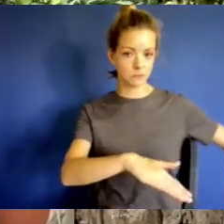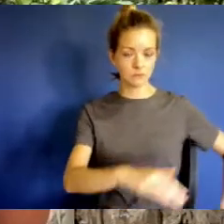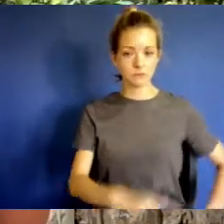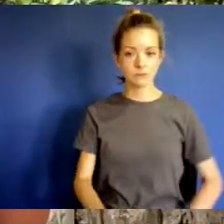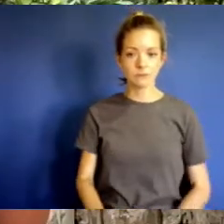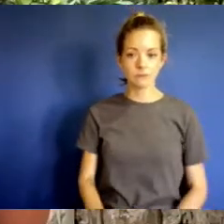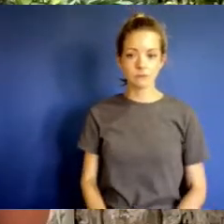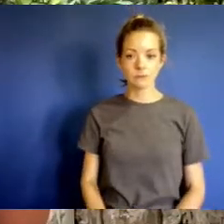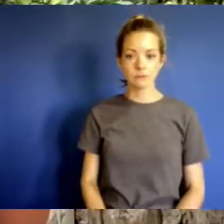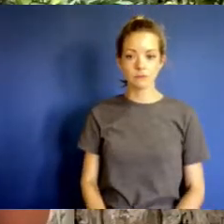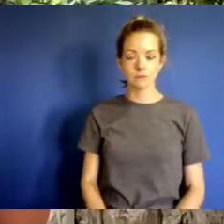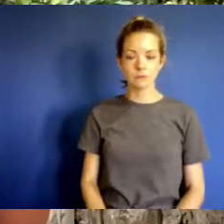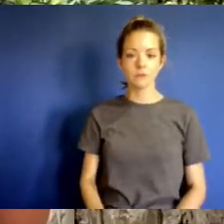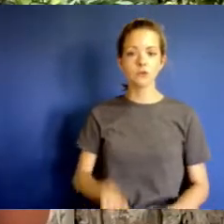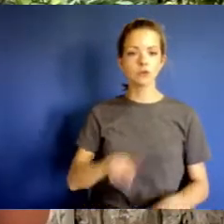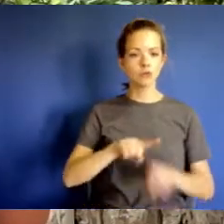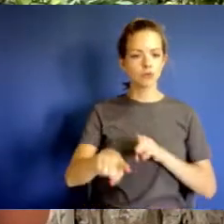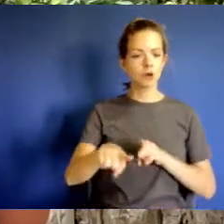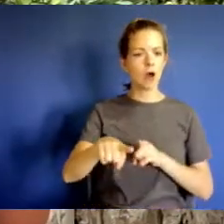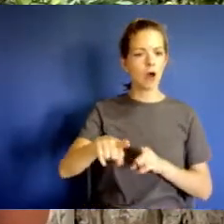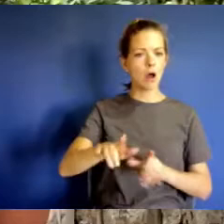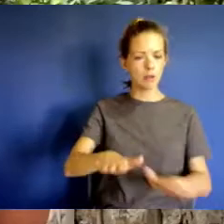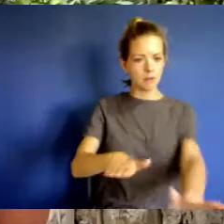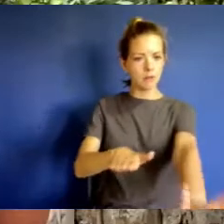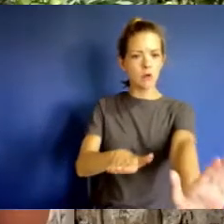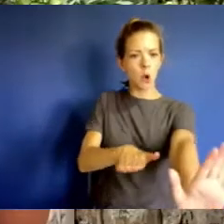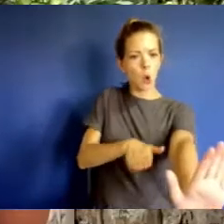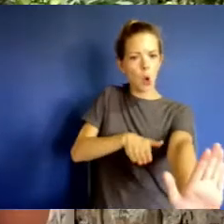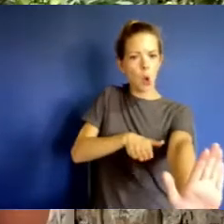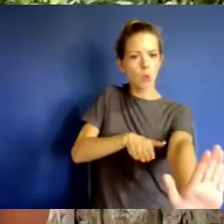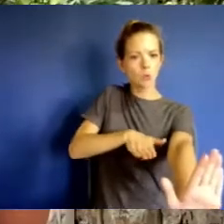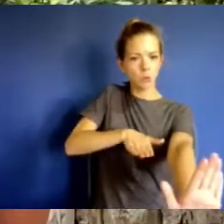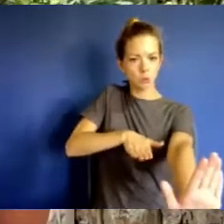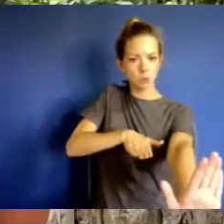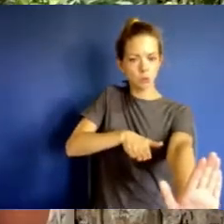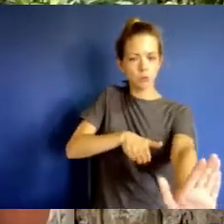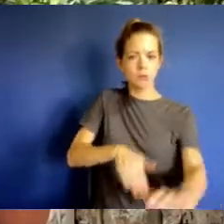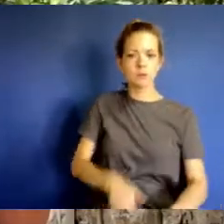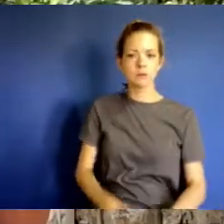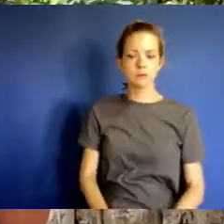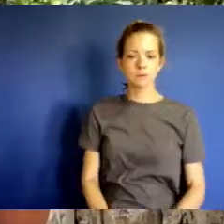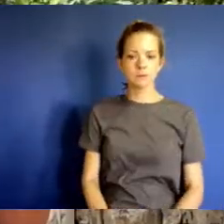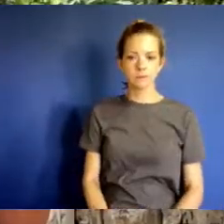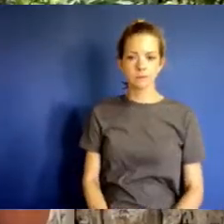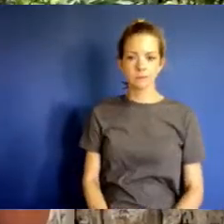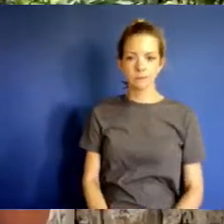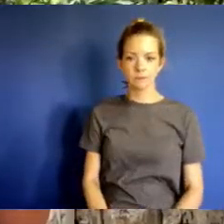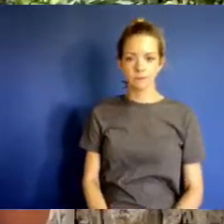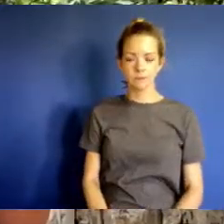take the right arm behind you, keep the knee in as close as possible to the body,